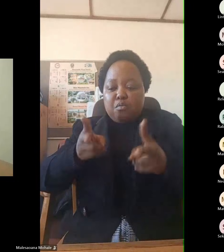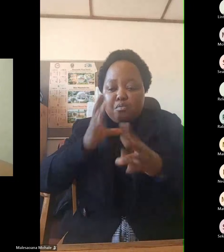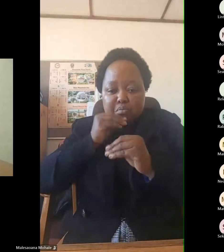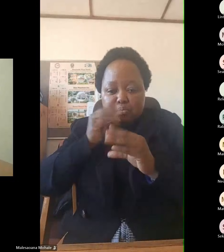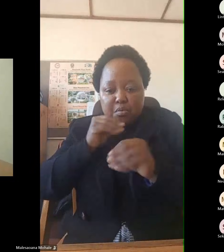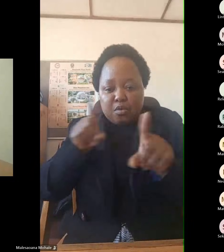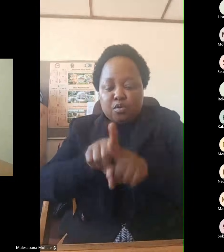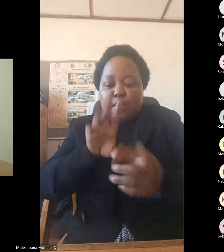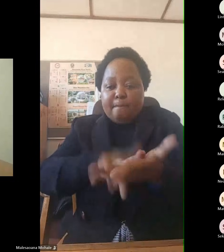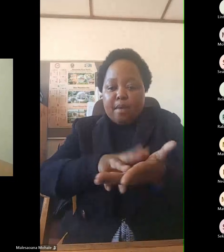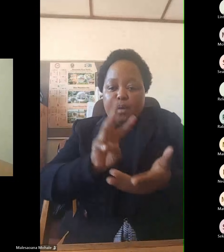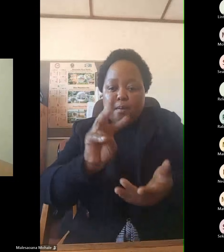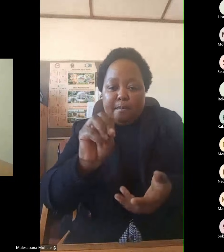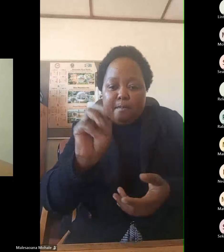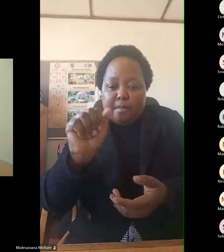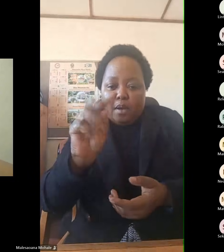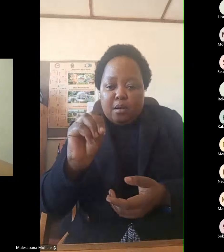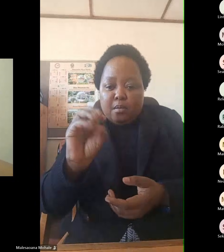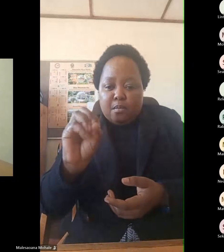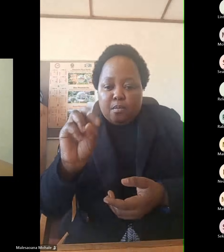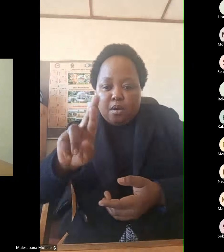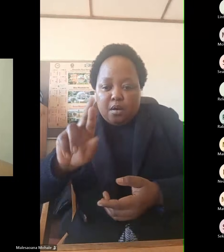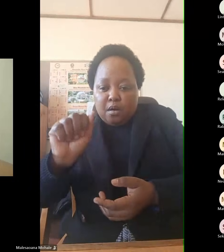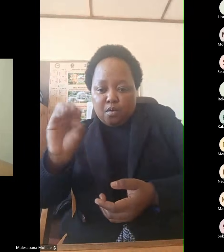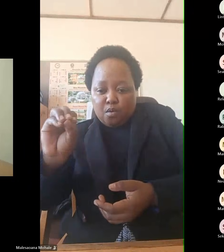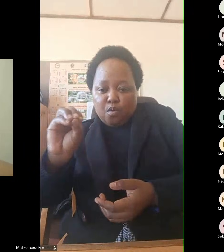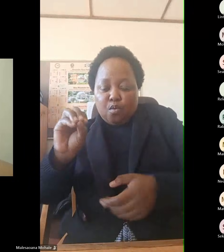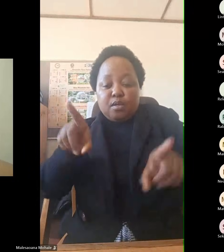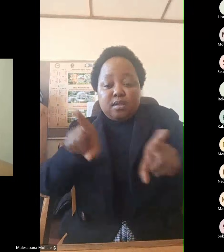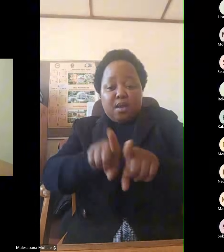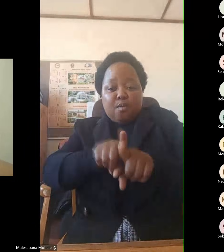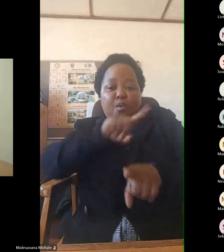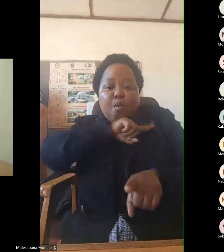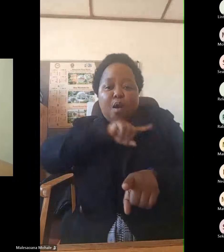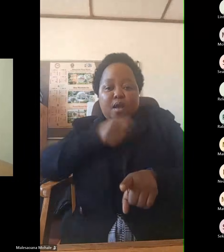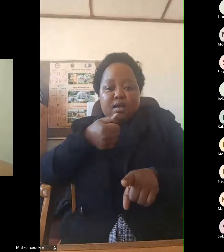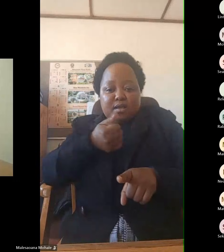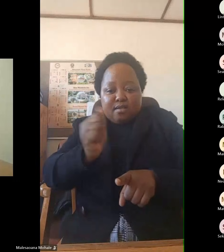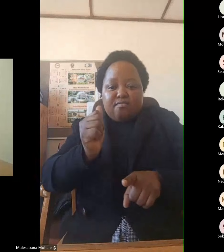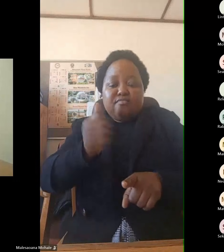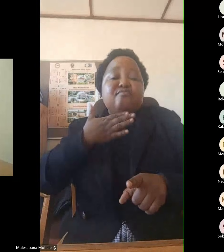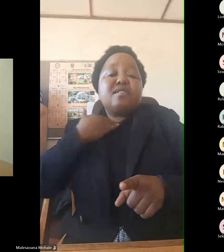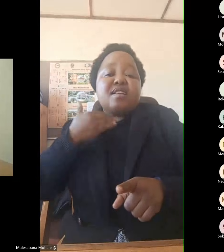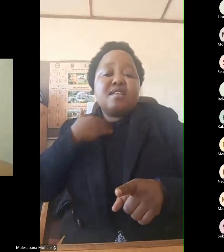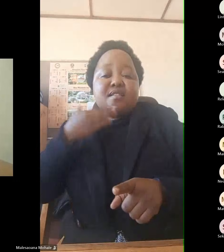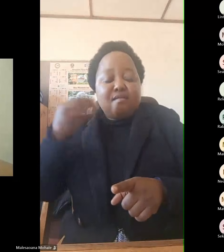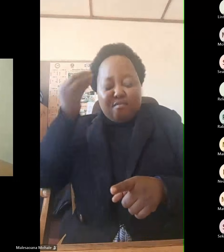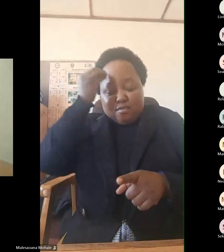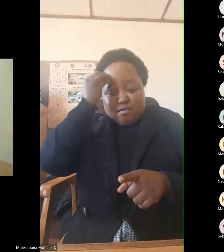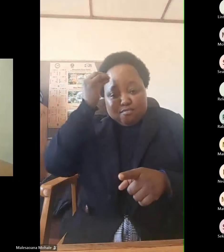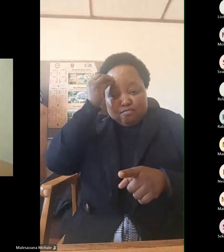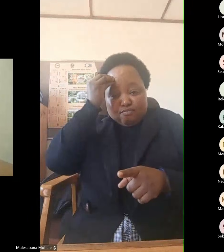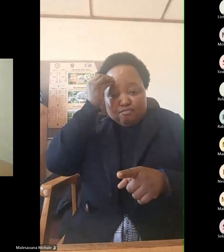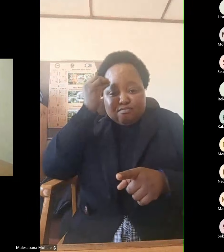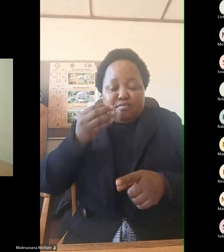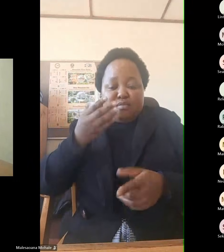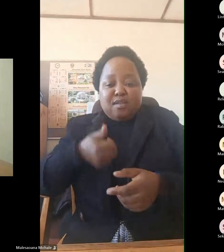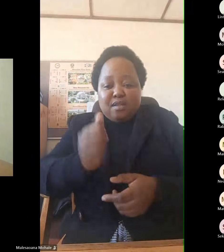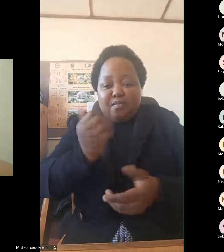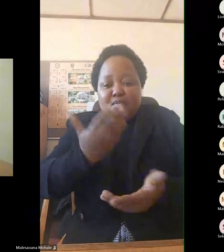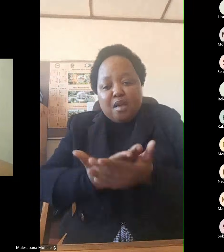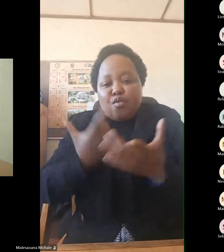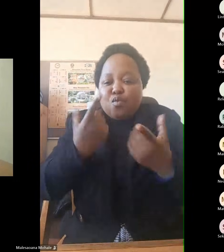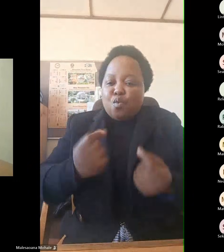well for preparing some interesting insight in terms of what more can be done in terms